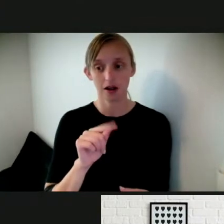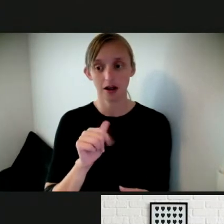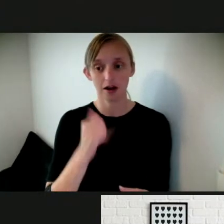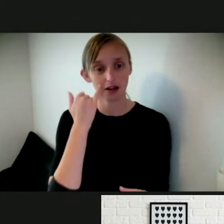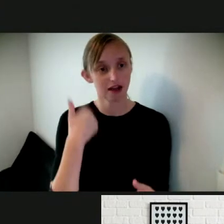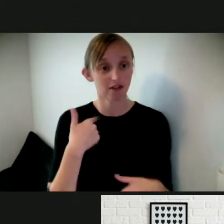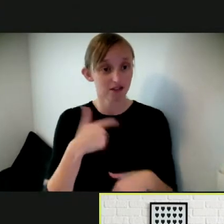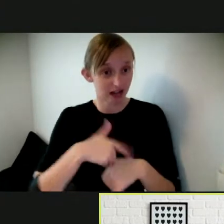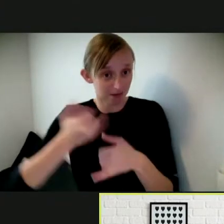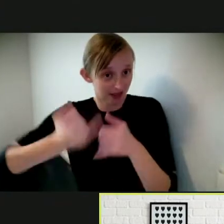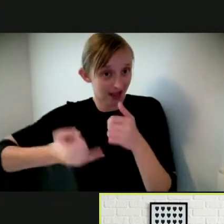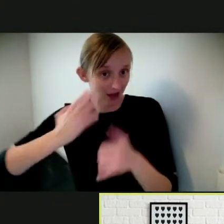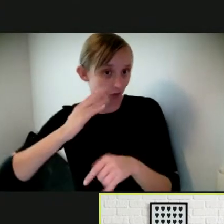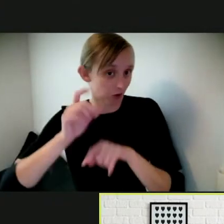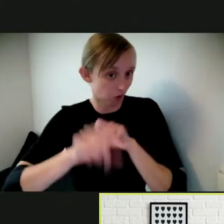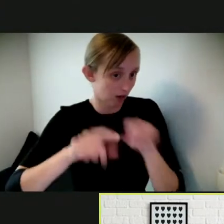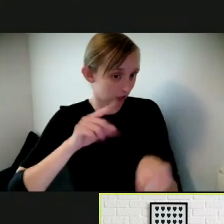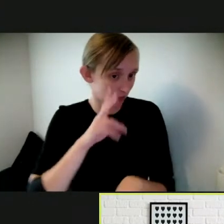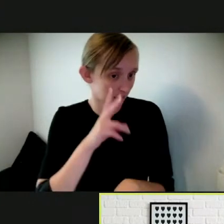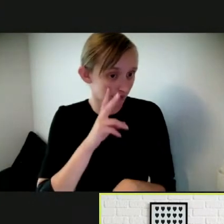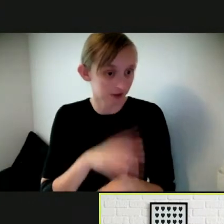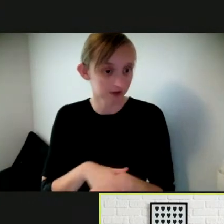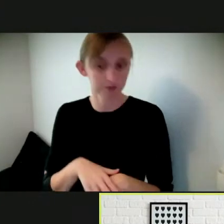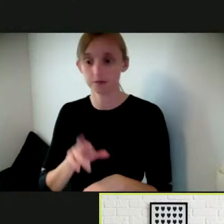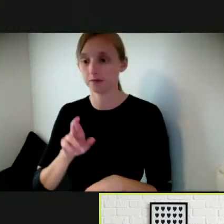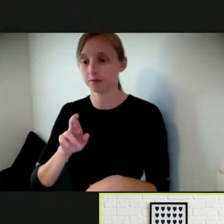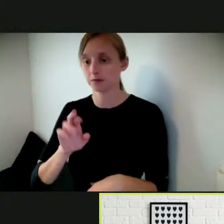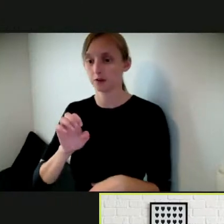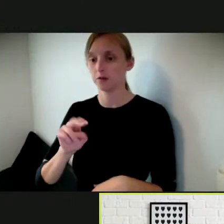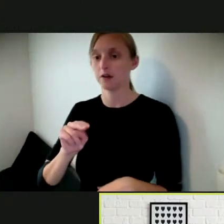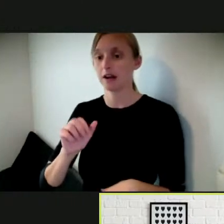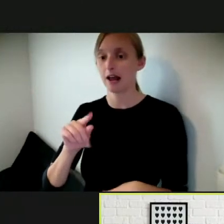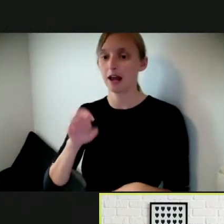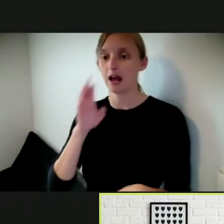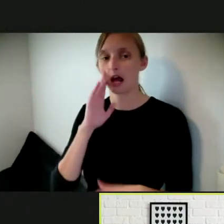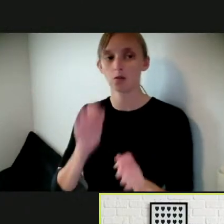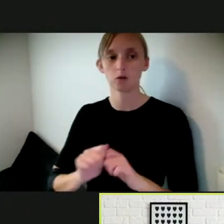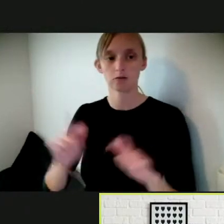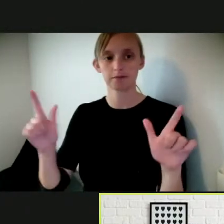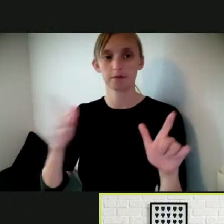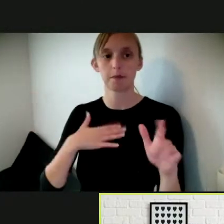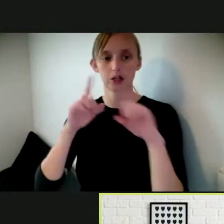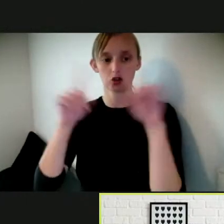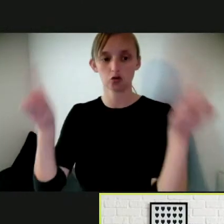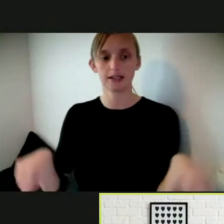some questions. Okay, great. So I'll go ahead and share my screen.